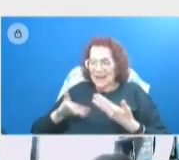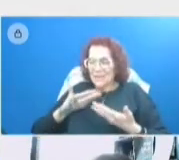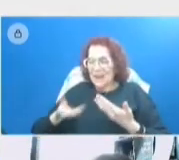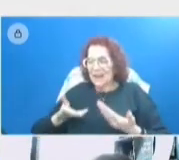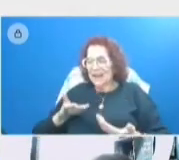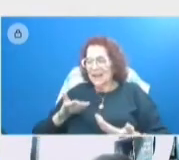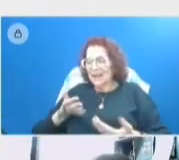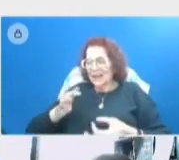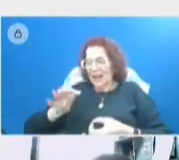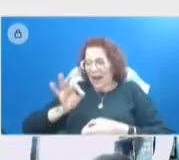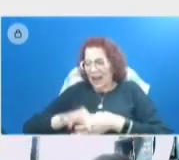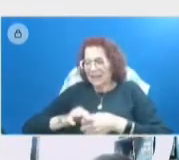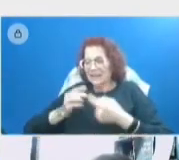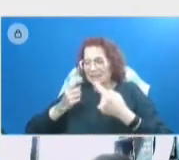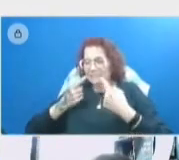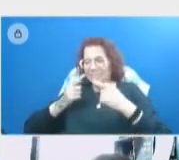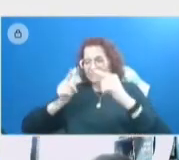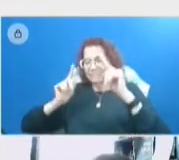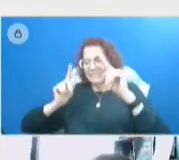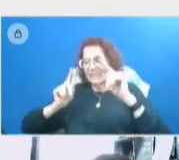office.